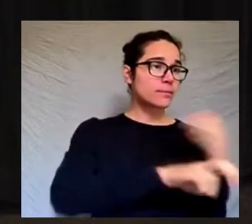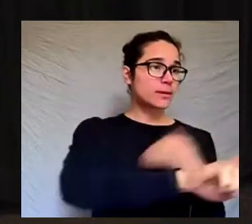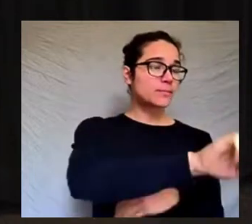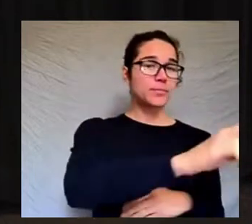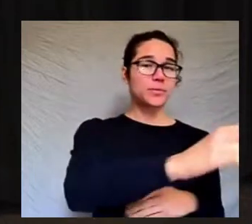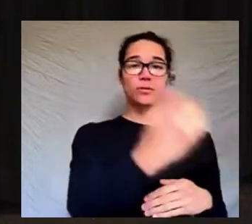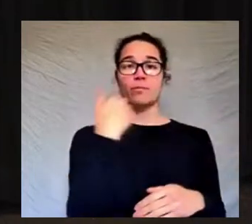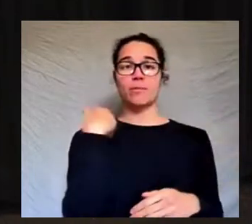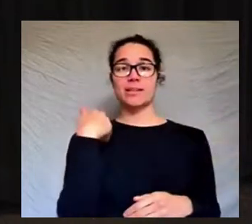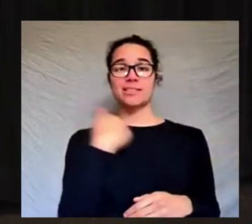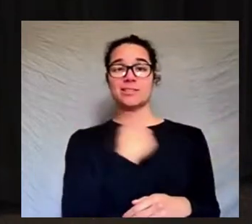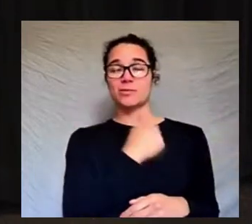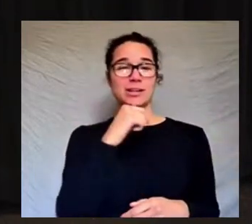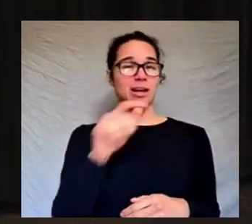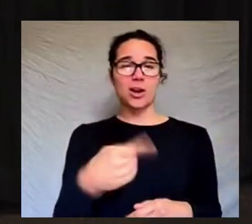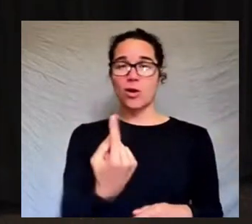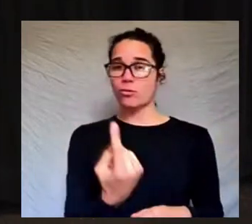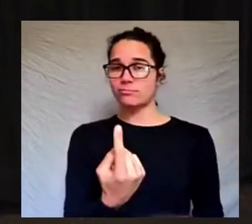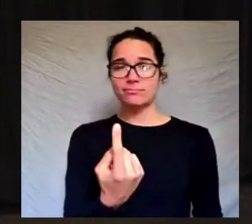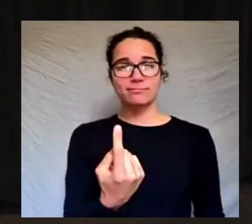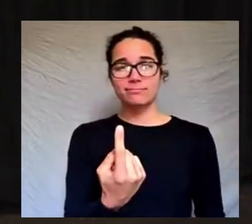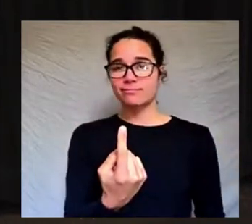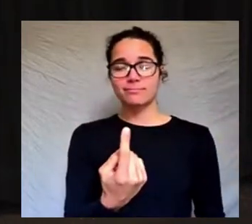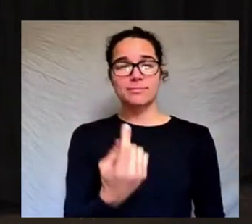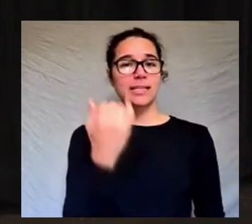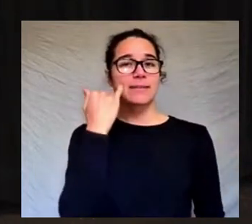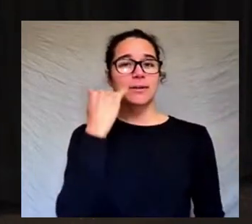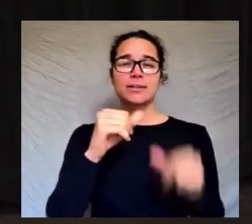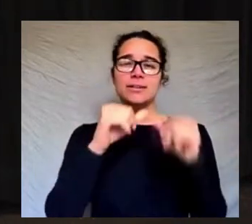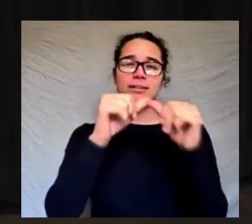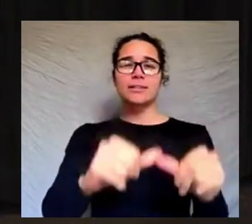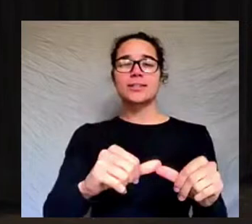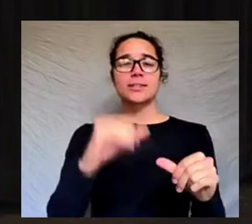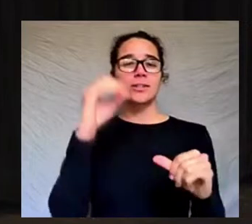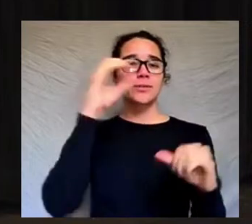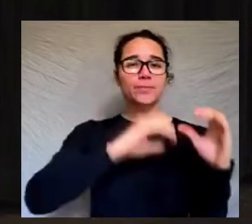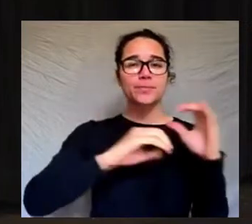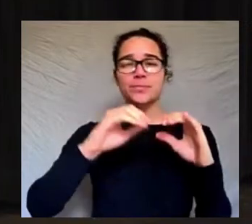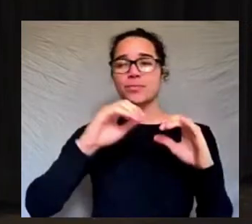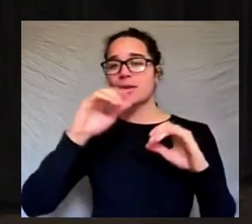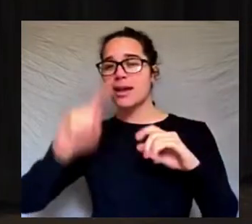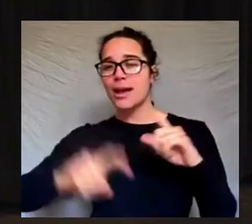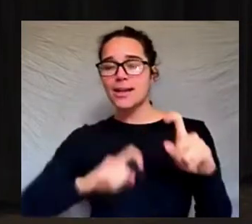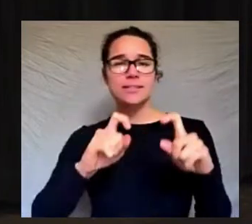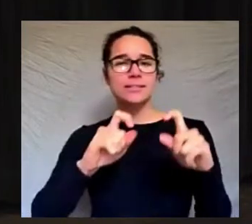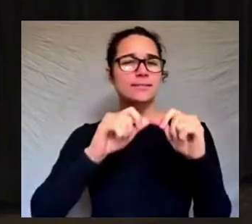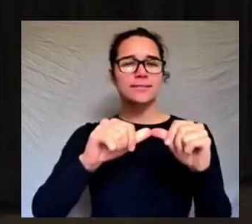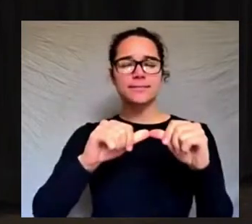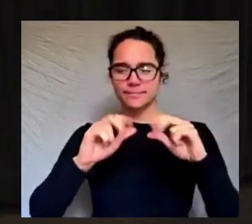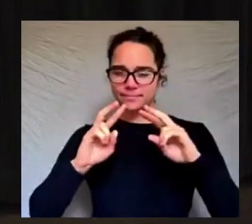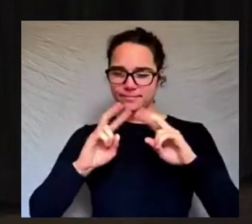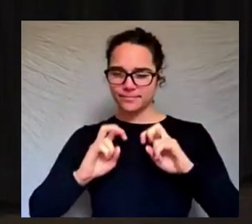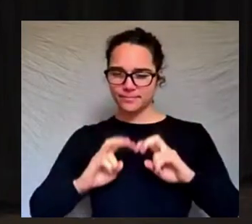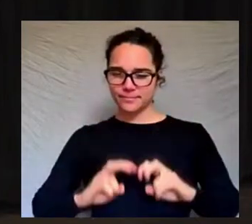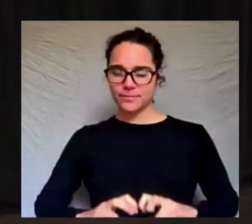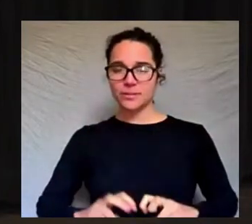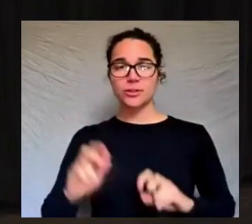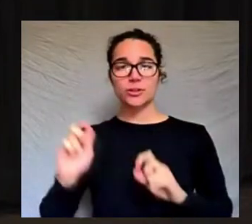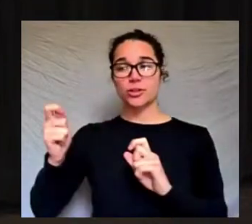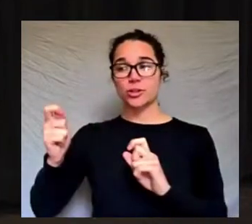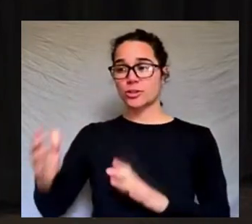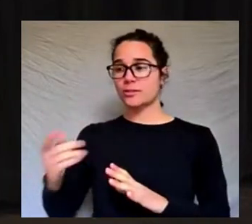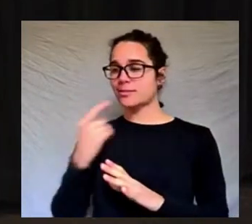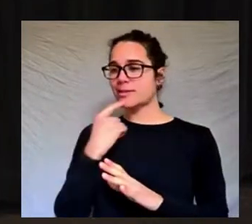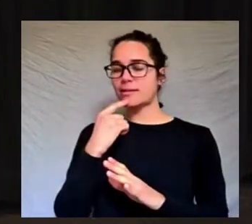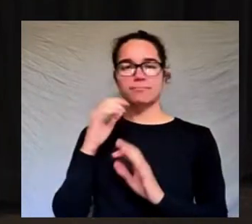keep looking, as long as we keep asking, as long as we keep reflecting, and as Justice Sotomayor said so poignantly, as